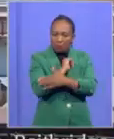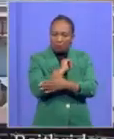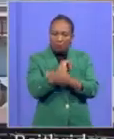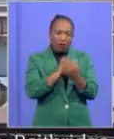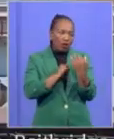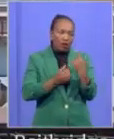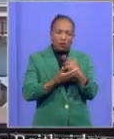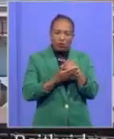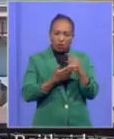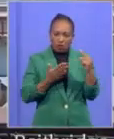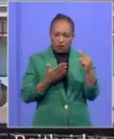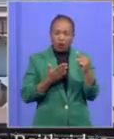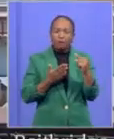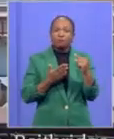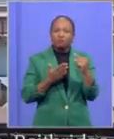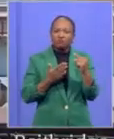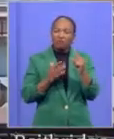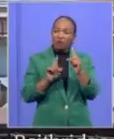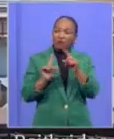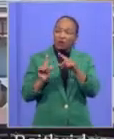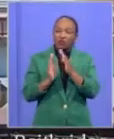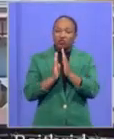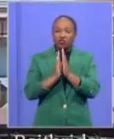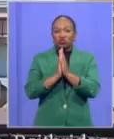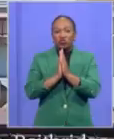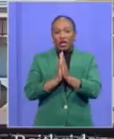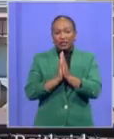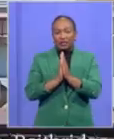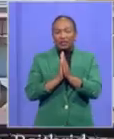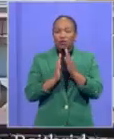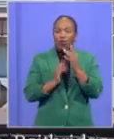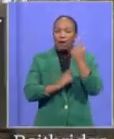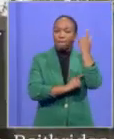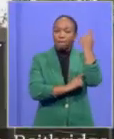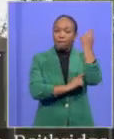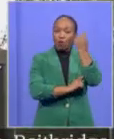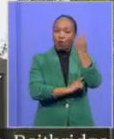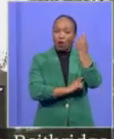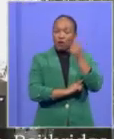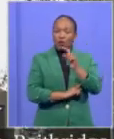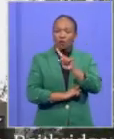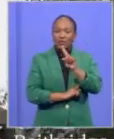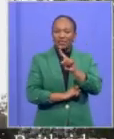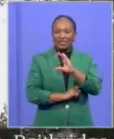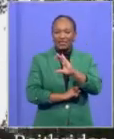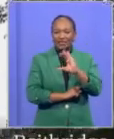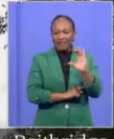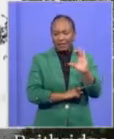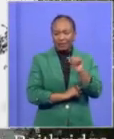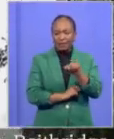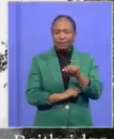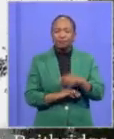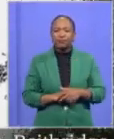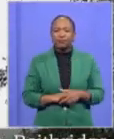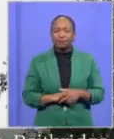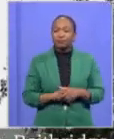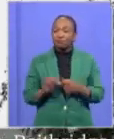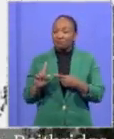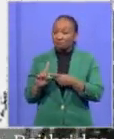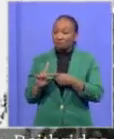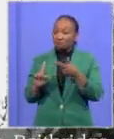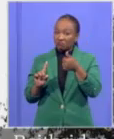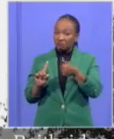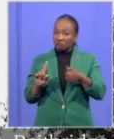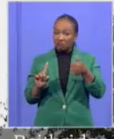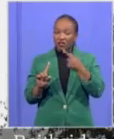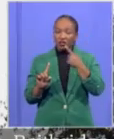ya feta le gore bana ba ya kerekeng ko polokwane ya ZCC. Masiapato o retile gape tšhomišo ya dikamera